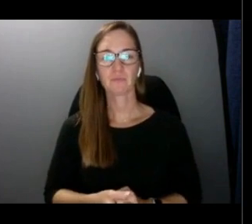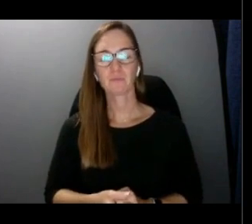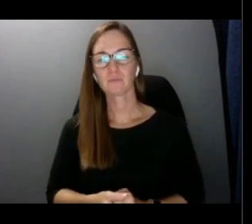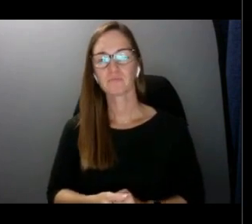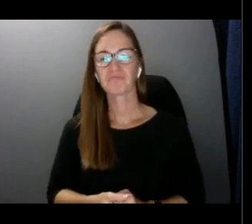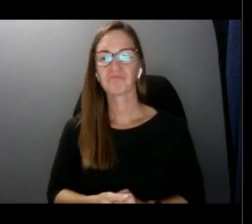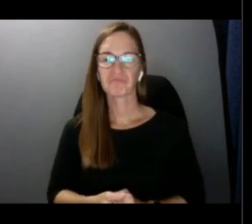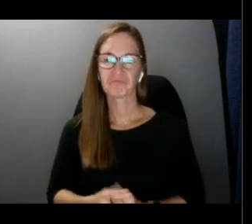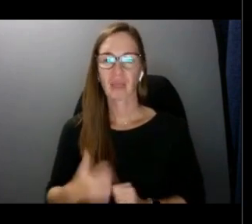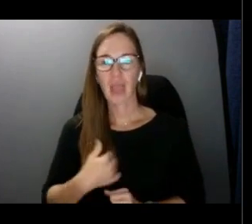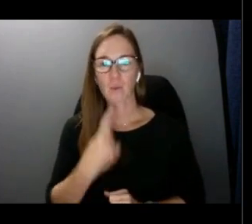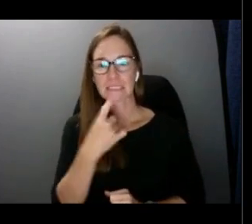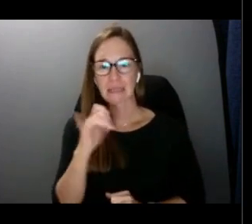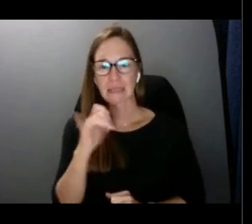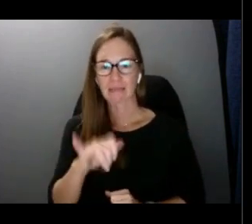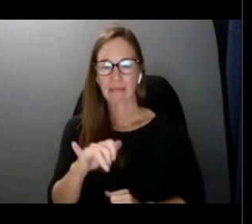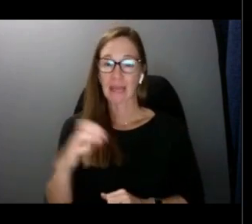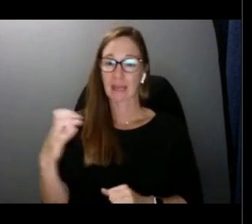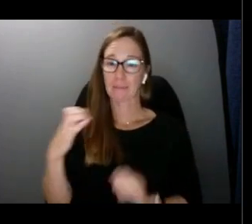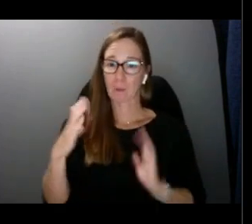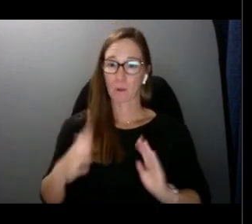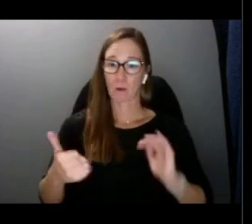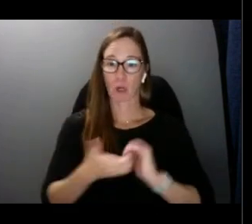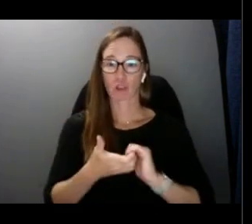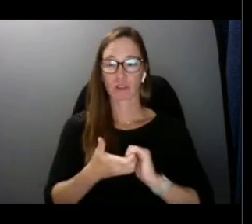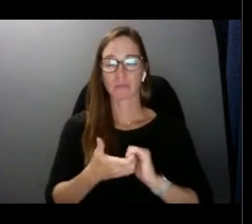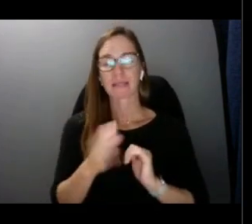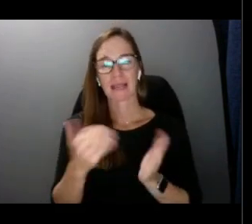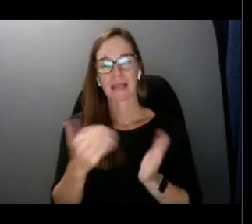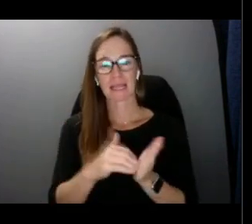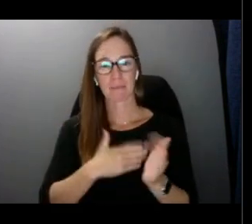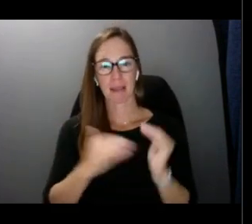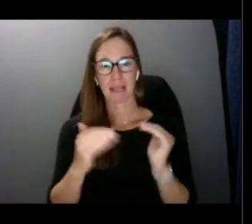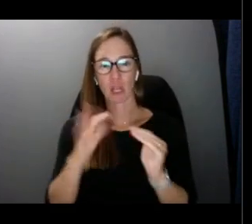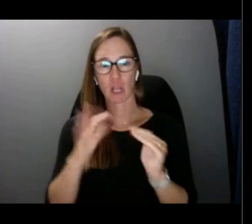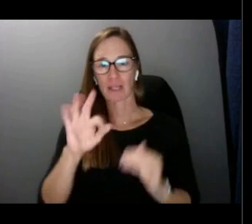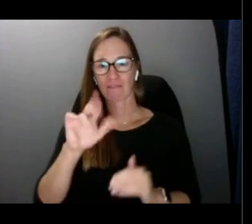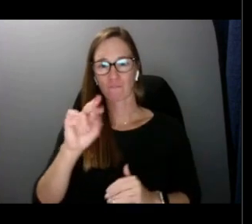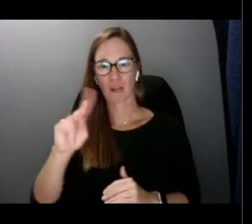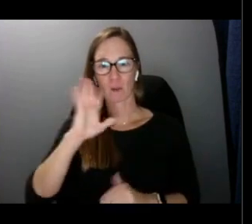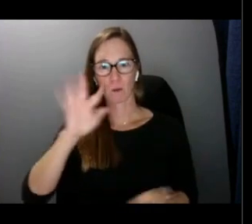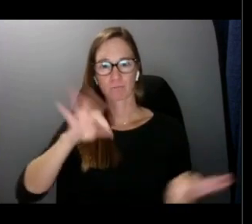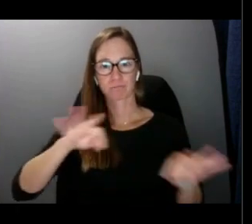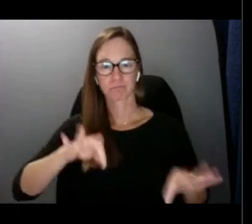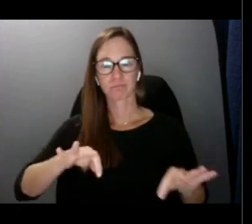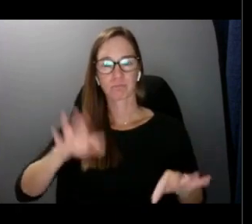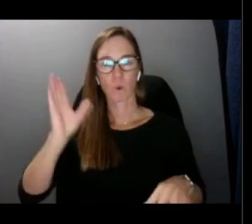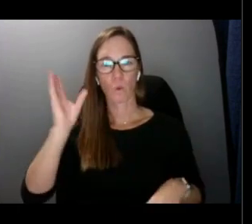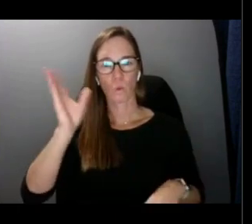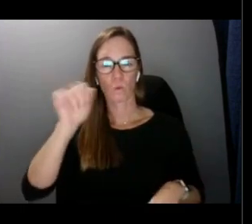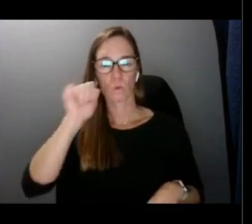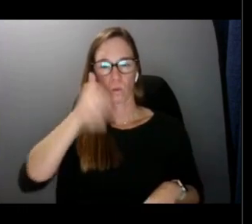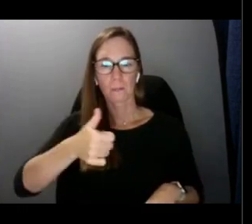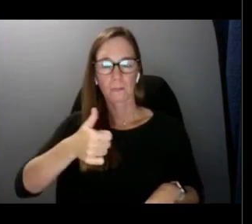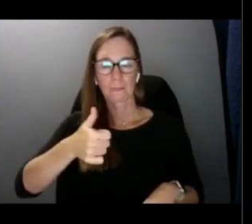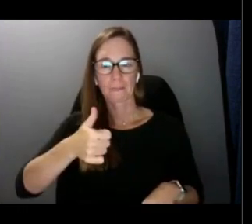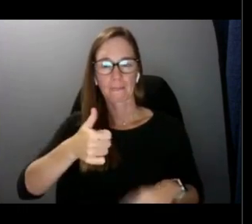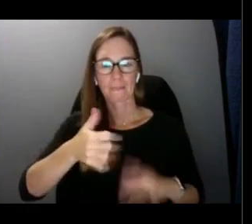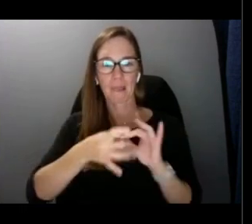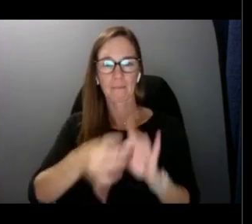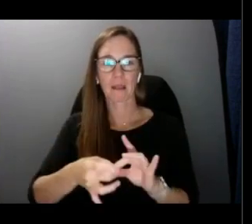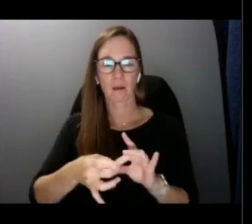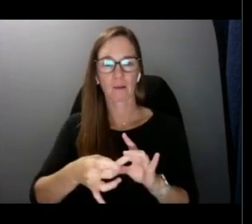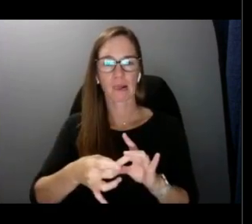I would say that employer partnerships, and again, my colleague Frank Niepold will be giving a webinar on